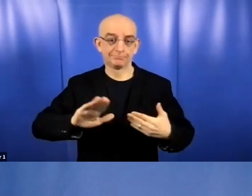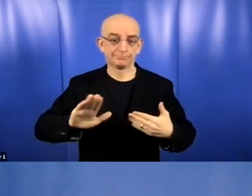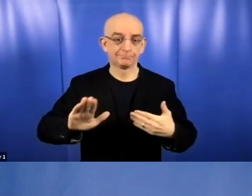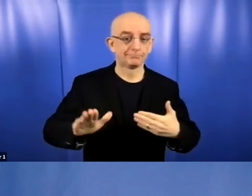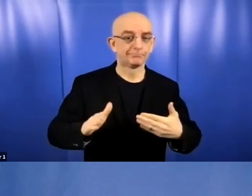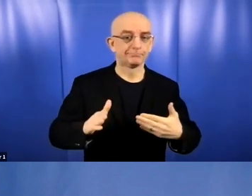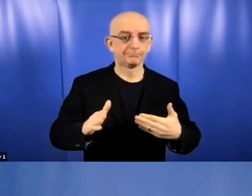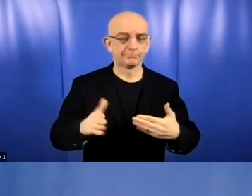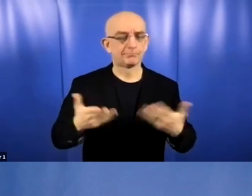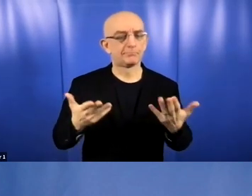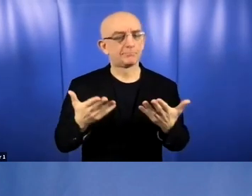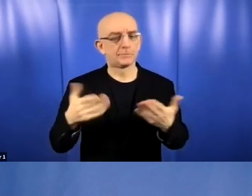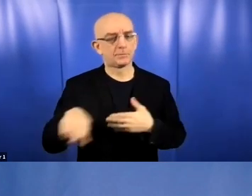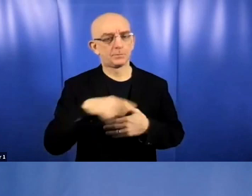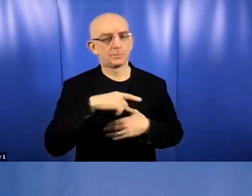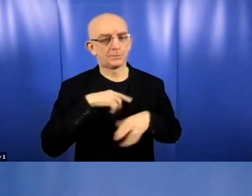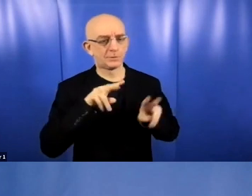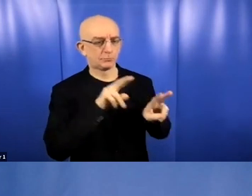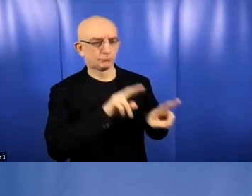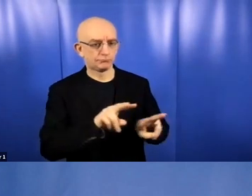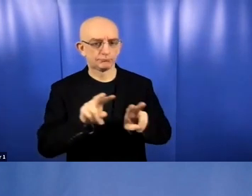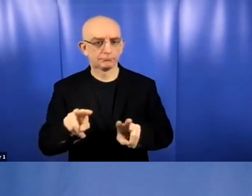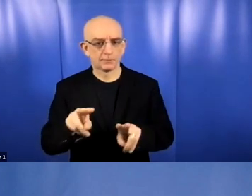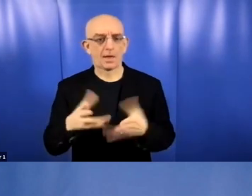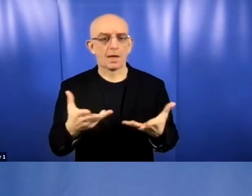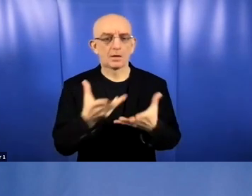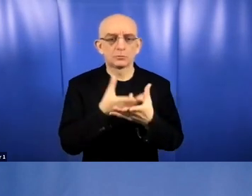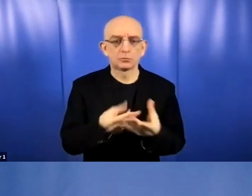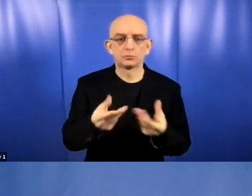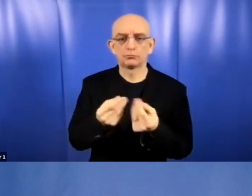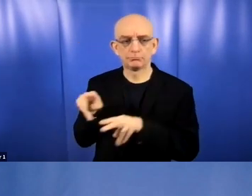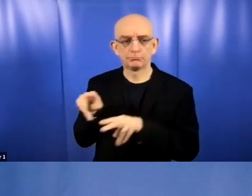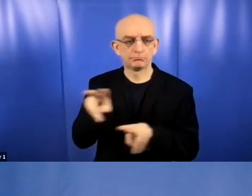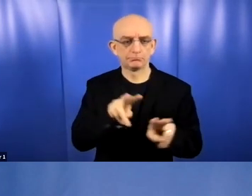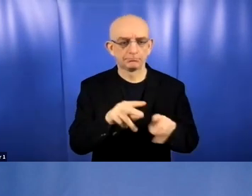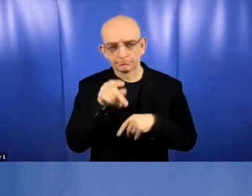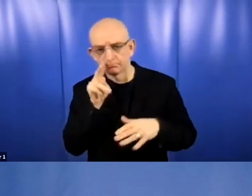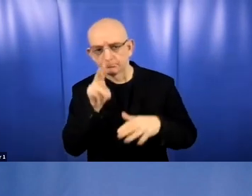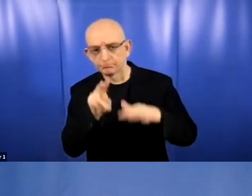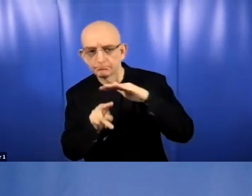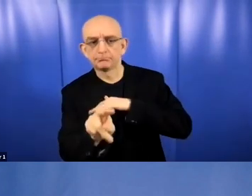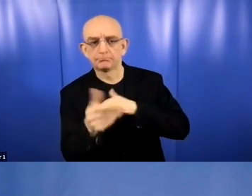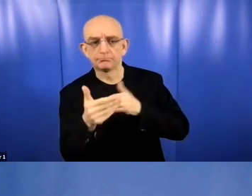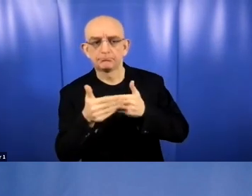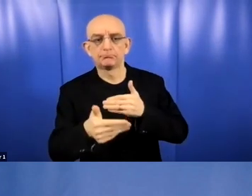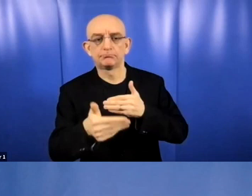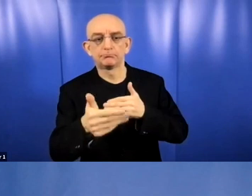showing up this afternoon. I hope you have a great experience, and I will